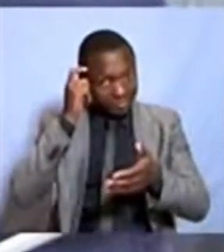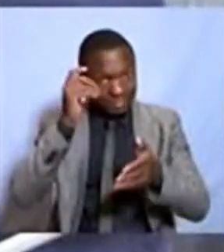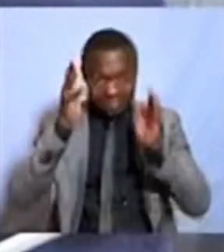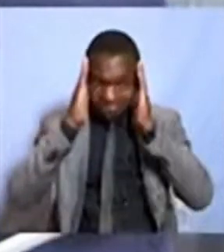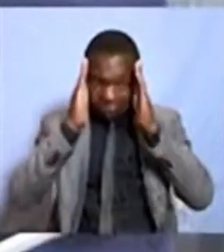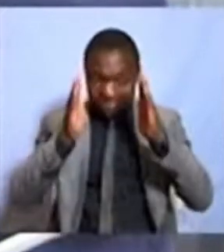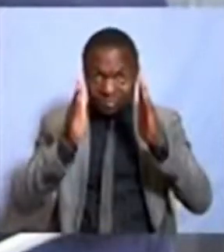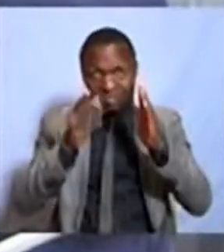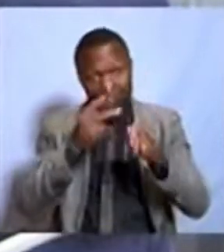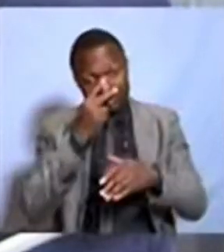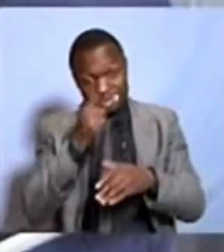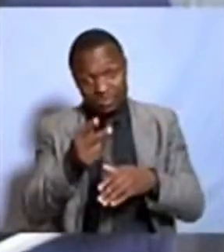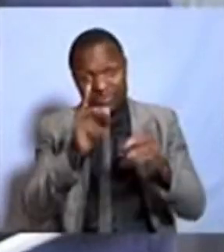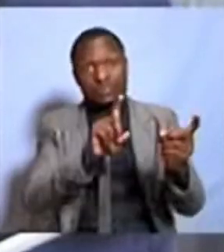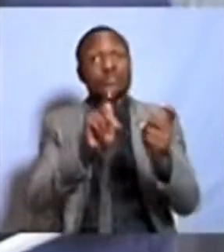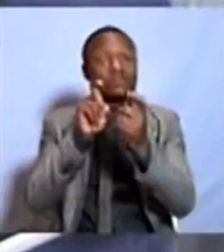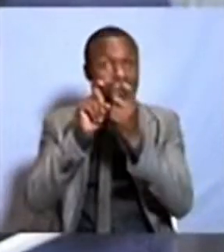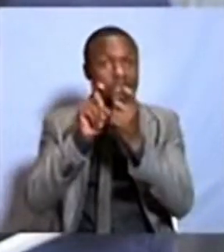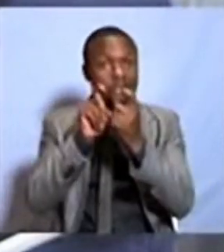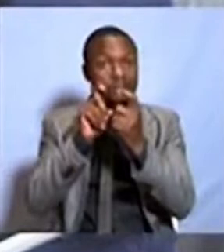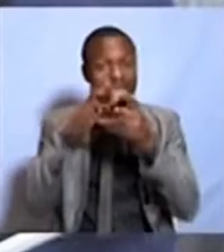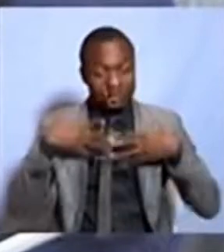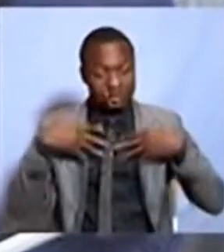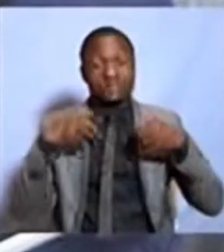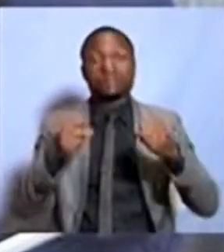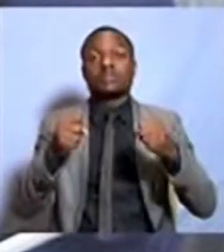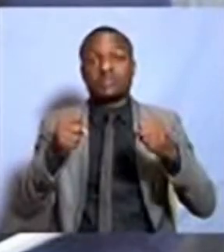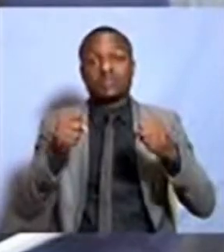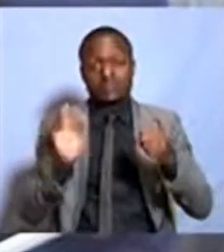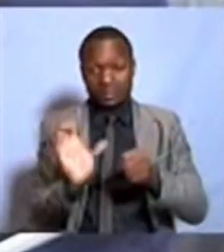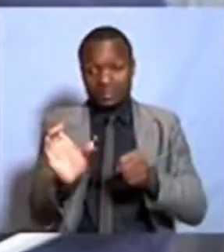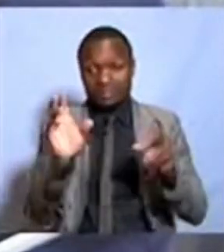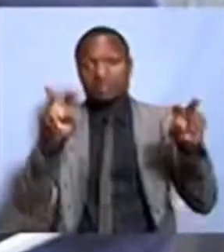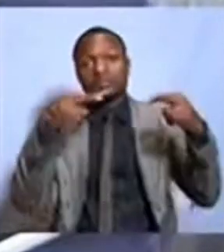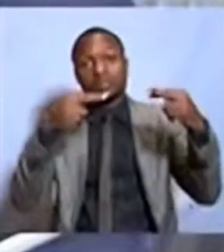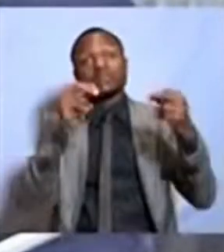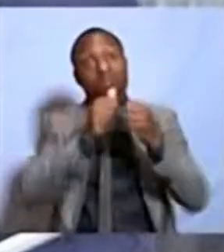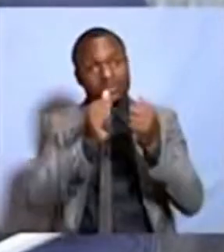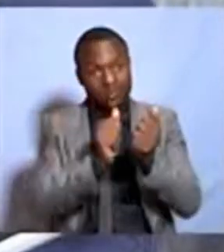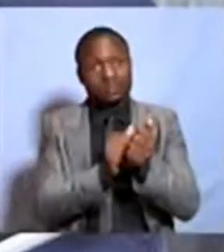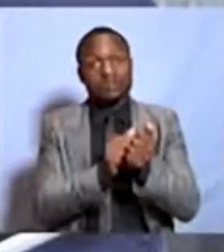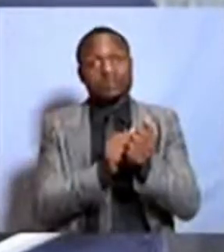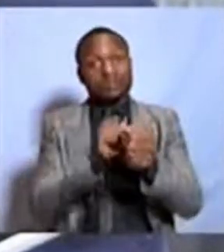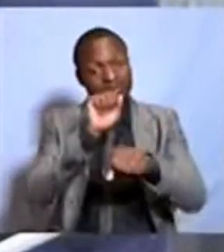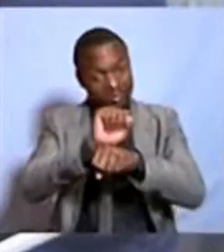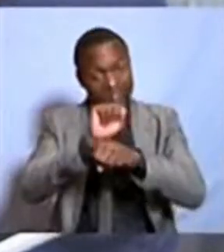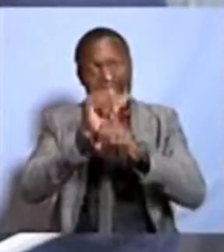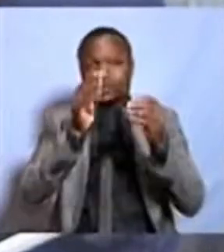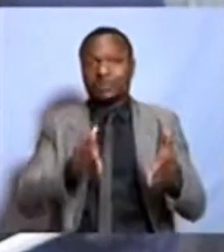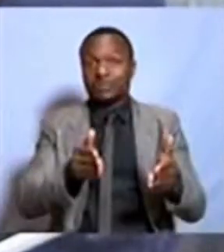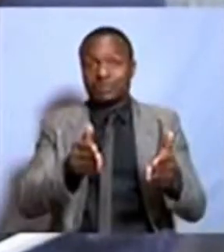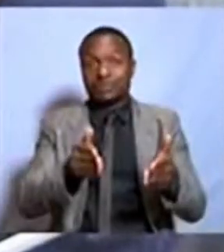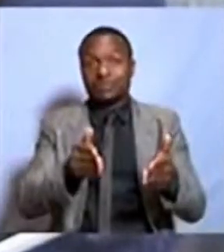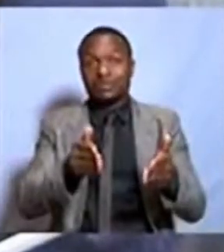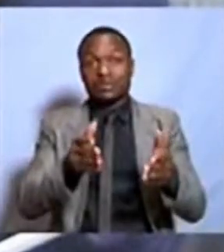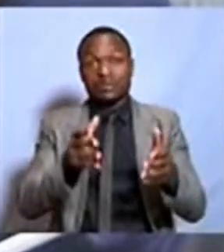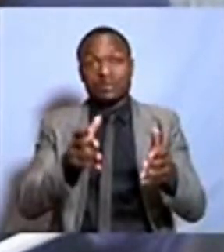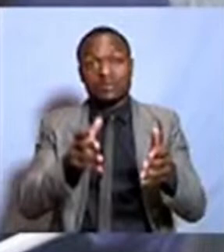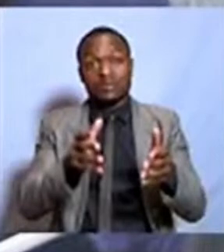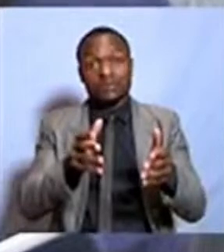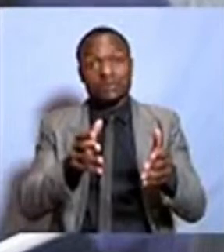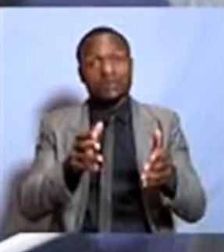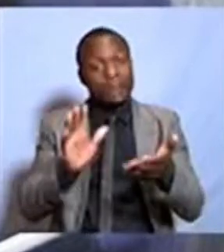at the current challenges that the health sector is facing, especially in relation to personnel, is to really expedite